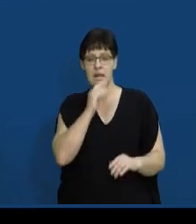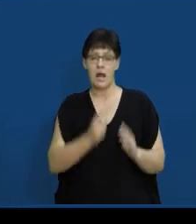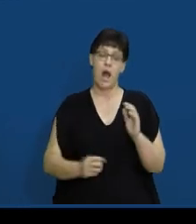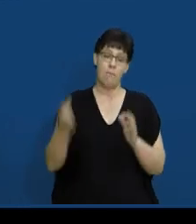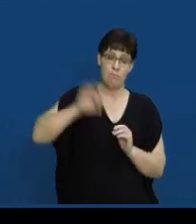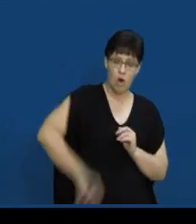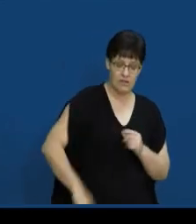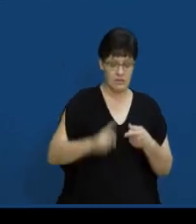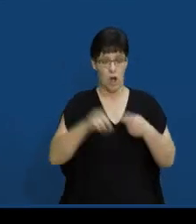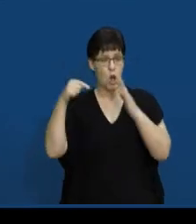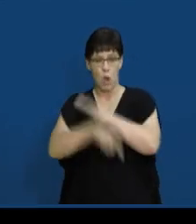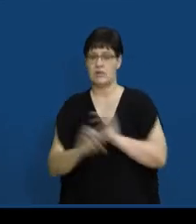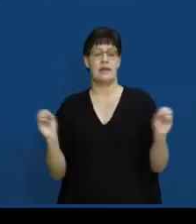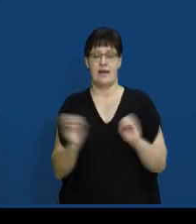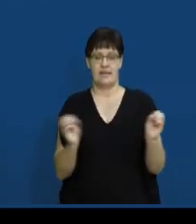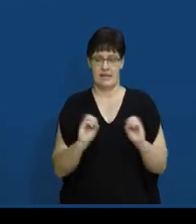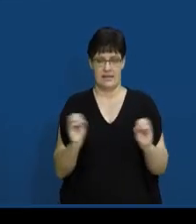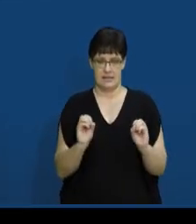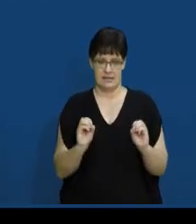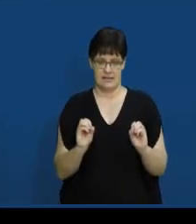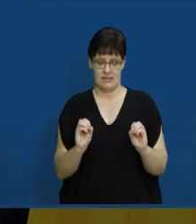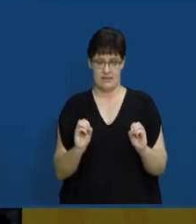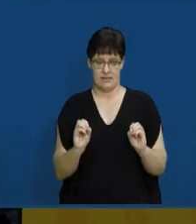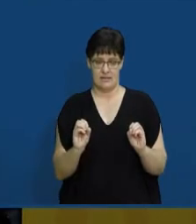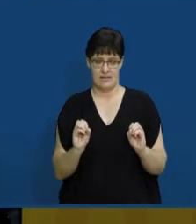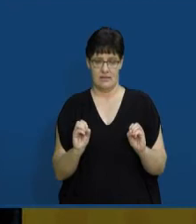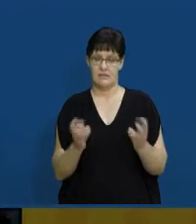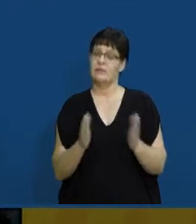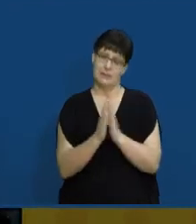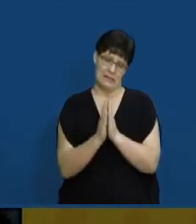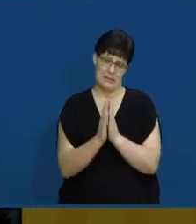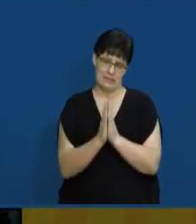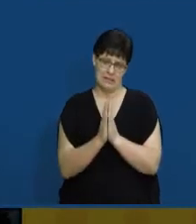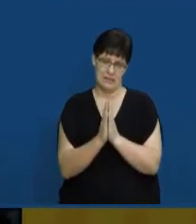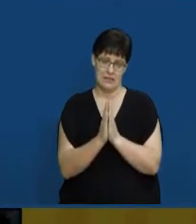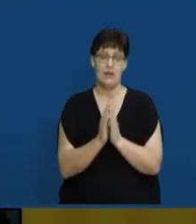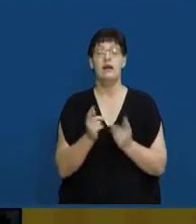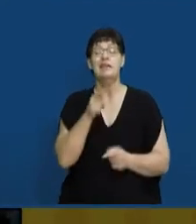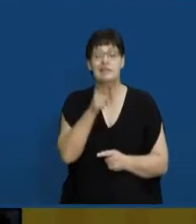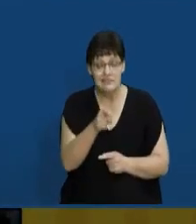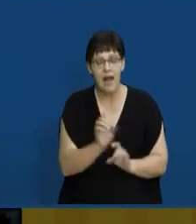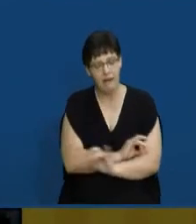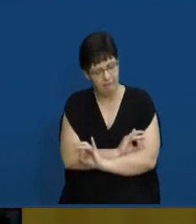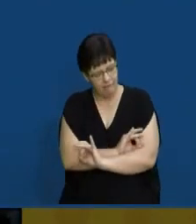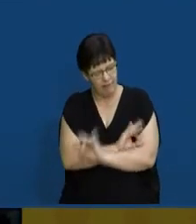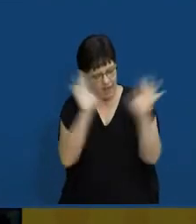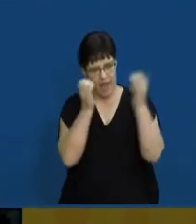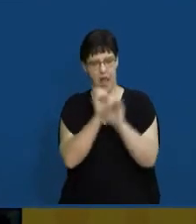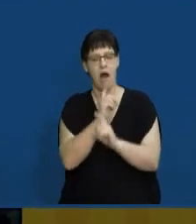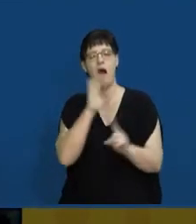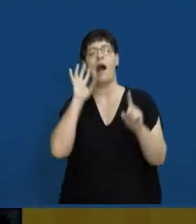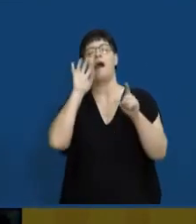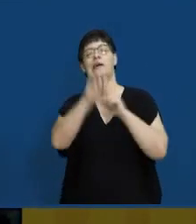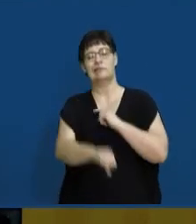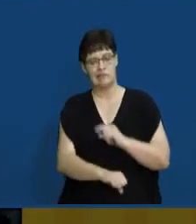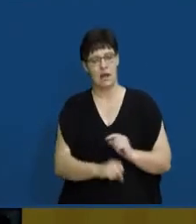a profit or a loss on sale of asset. Please. So this has given you a clear indication of